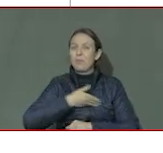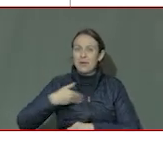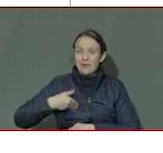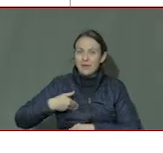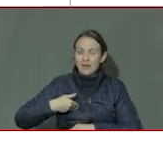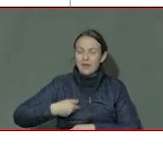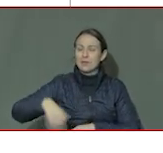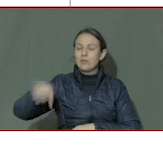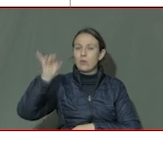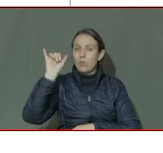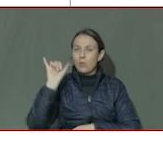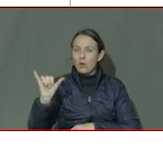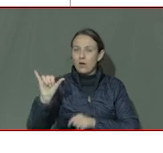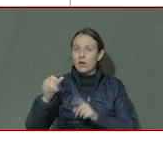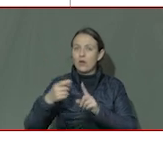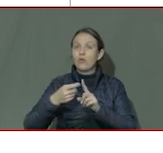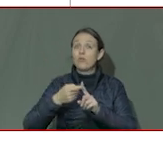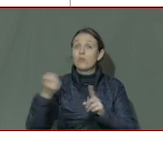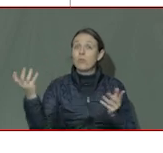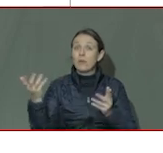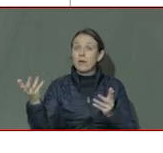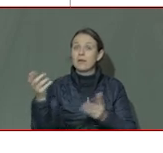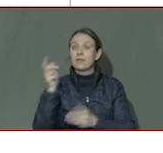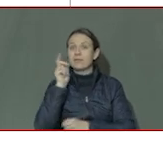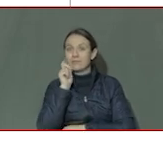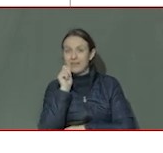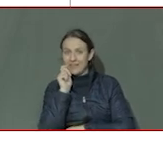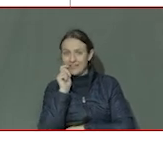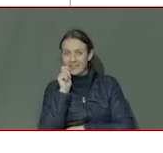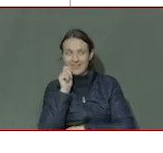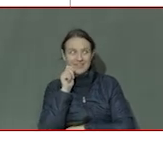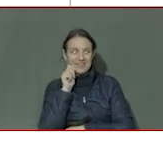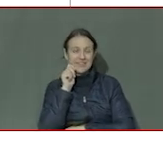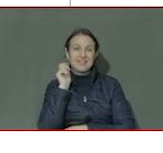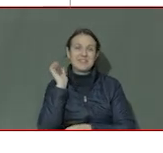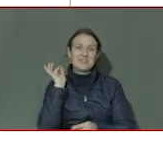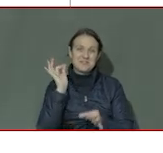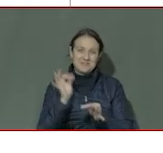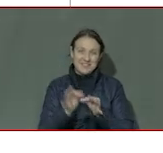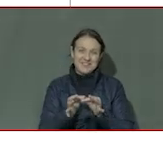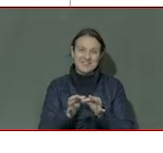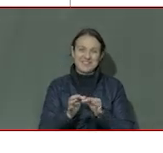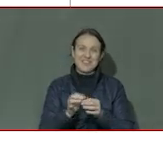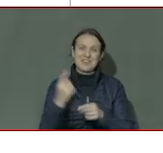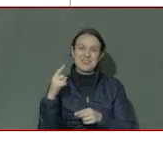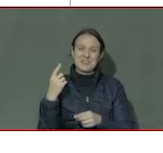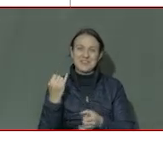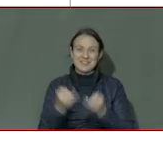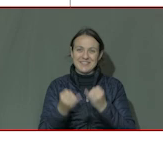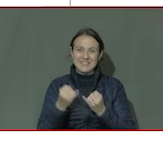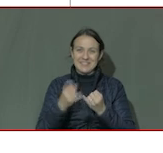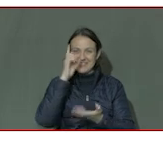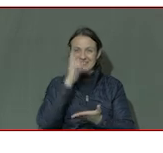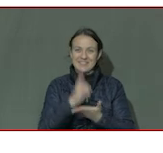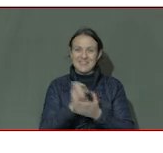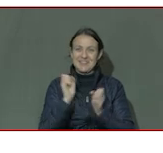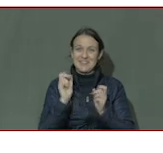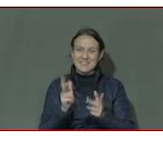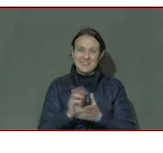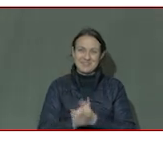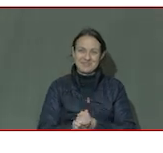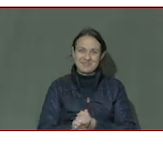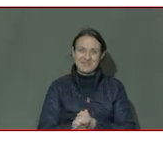Y chromosome is from where? The father. Sex determination. Right?